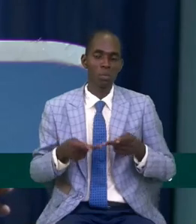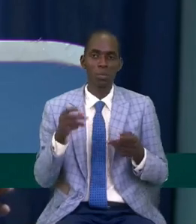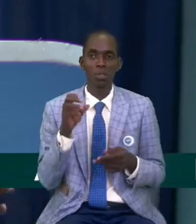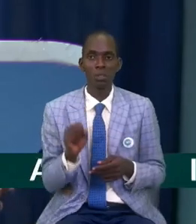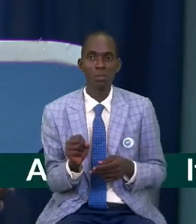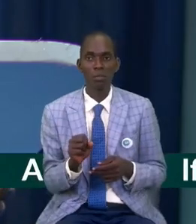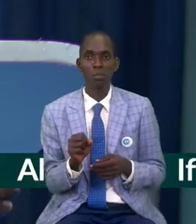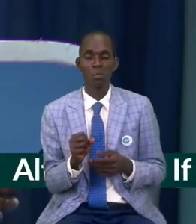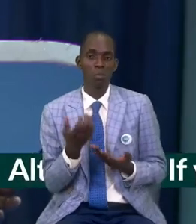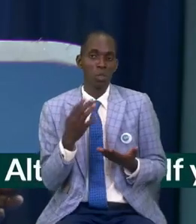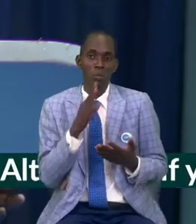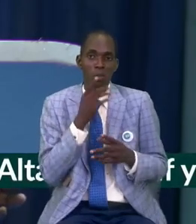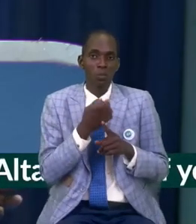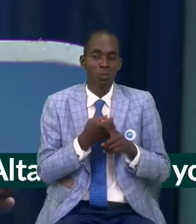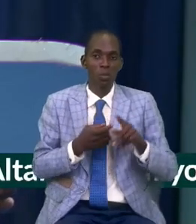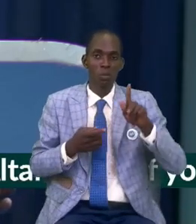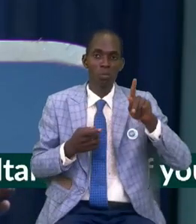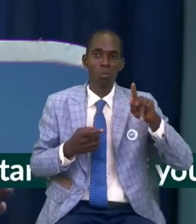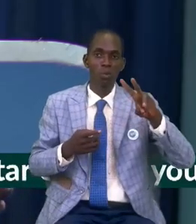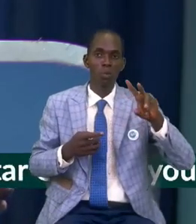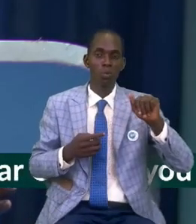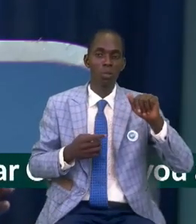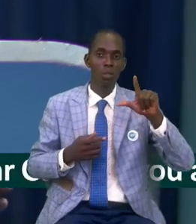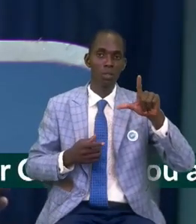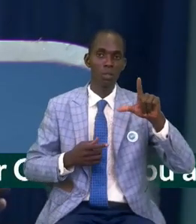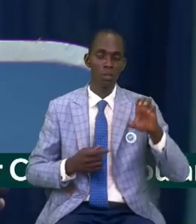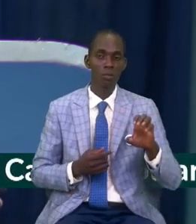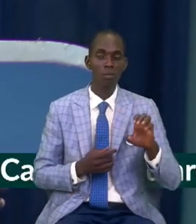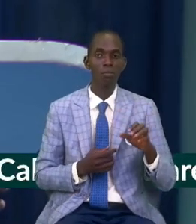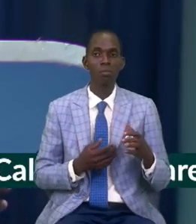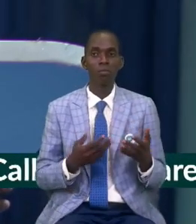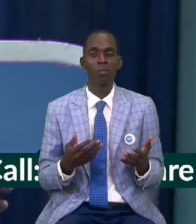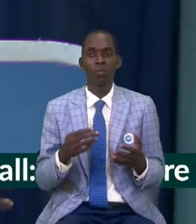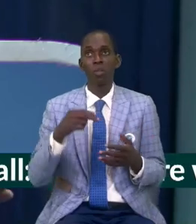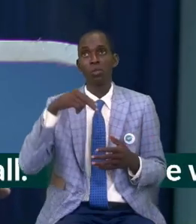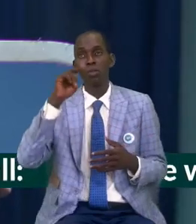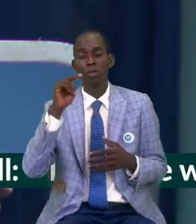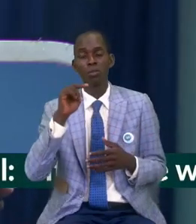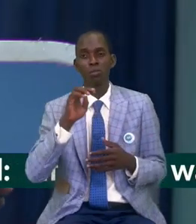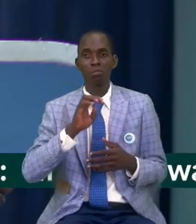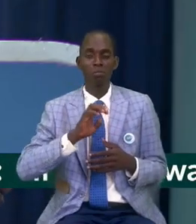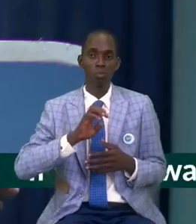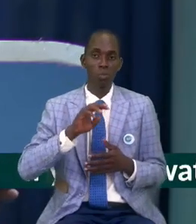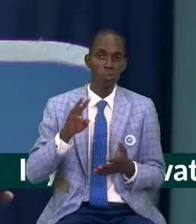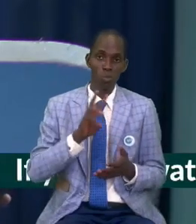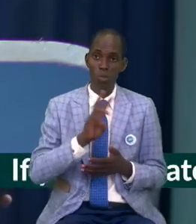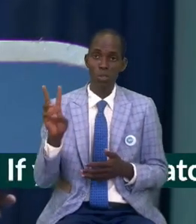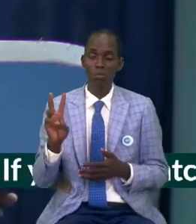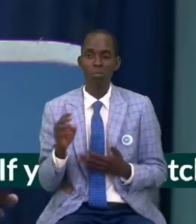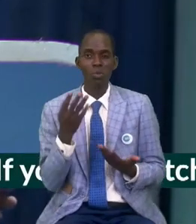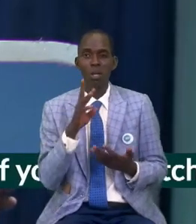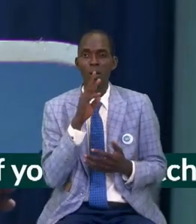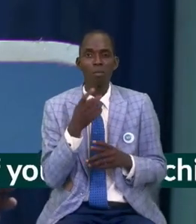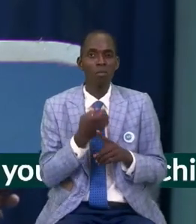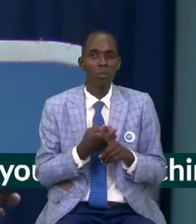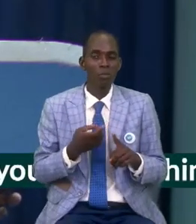East, Ndokwa West, you are from Obiaruko, you are from Abraka, Ethiopia, you are from Ohara,